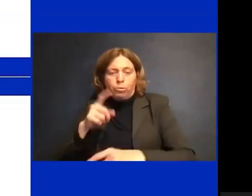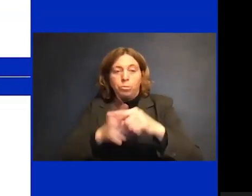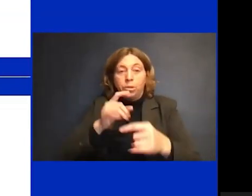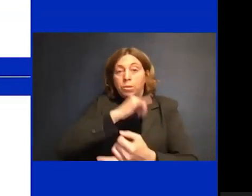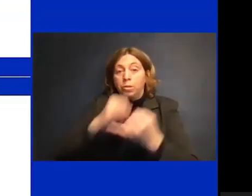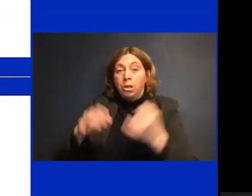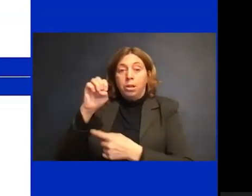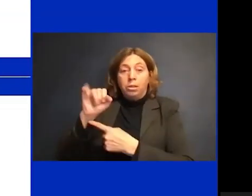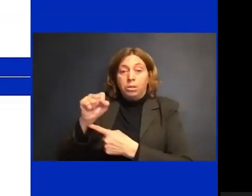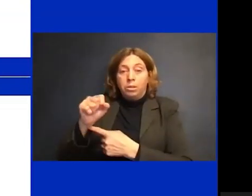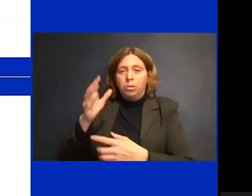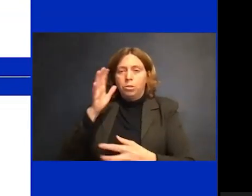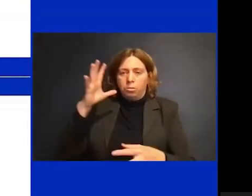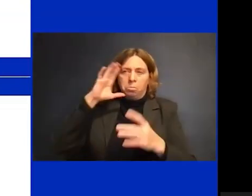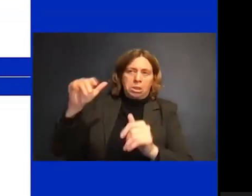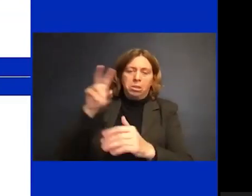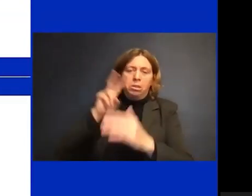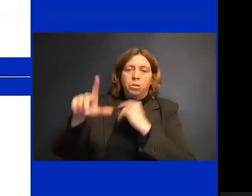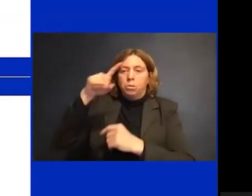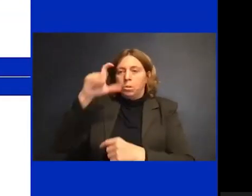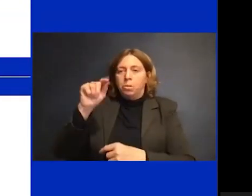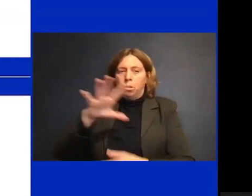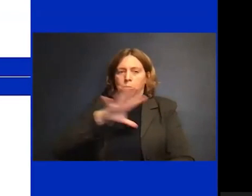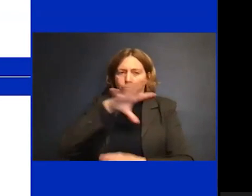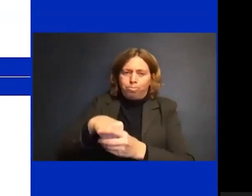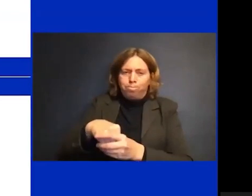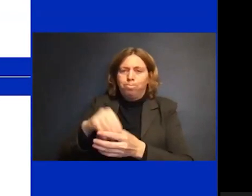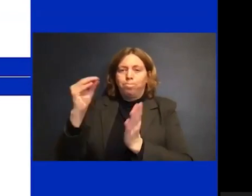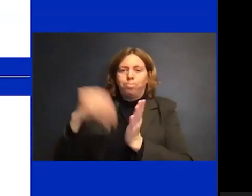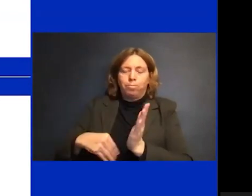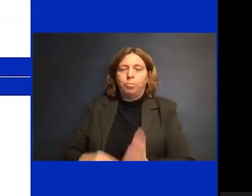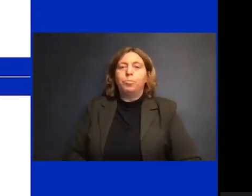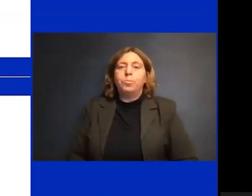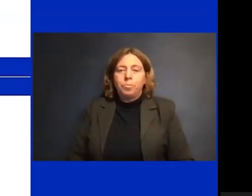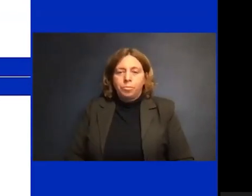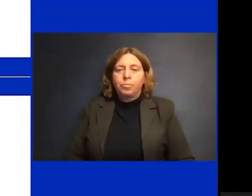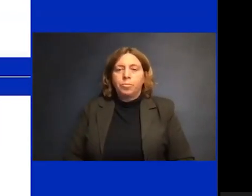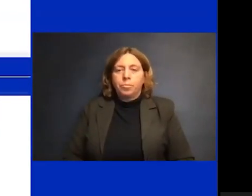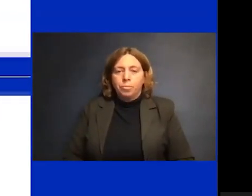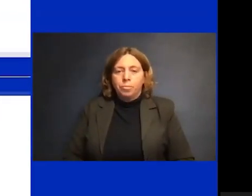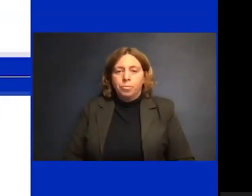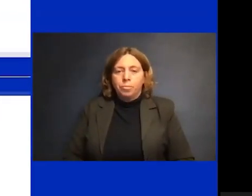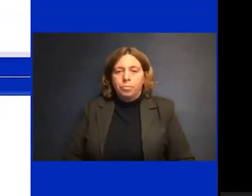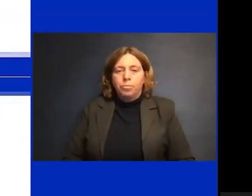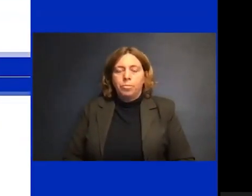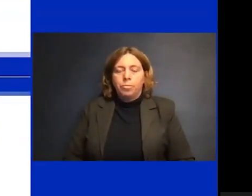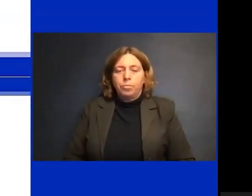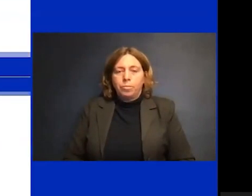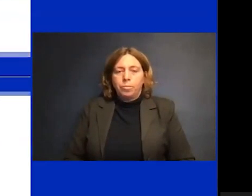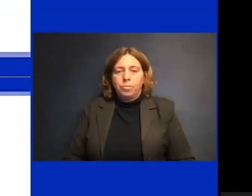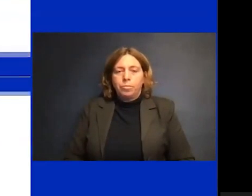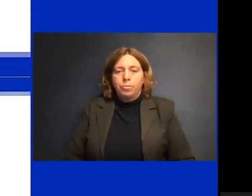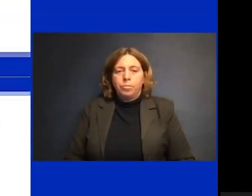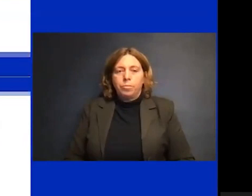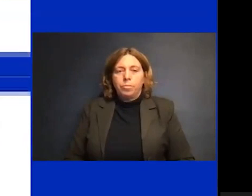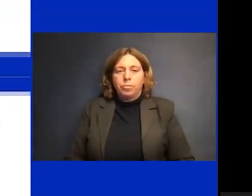the final environmental impact statement, which is expected to be completed in summer of 2024. The